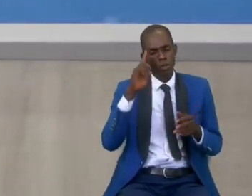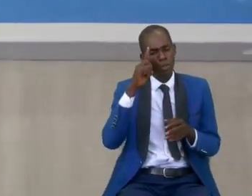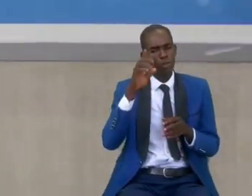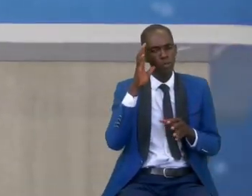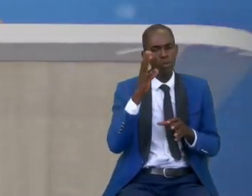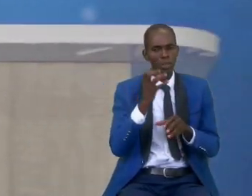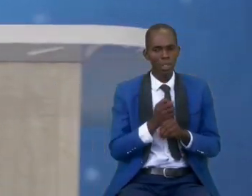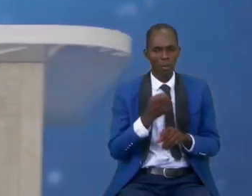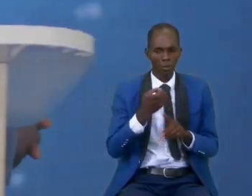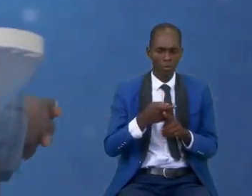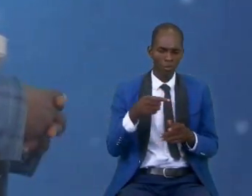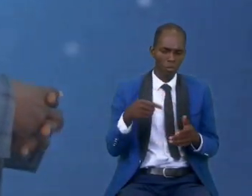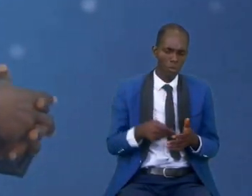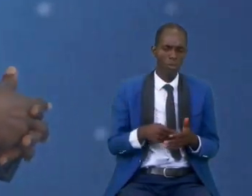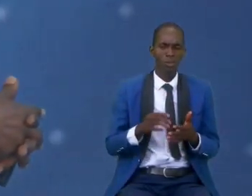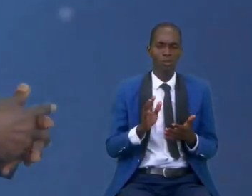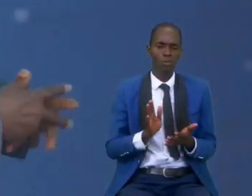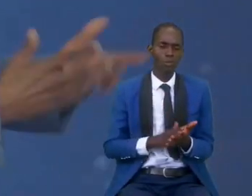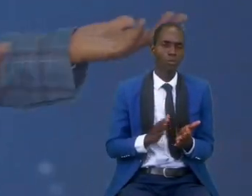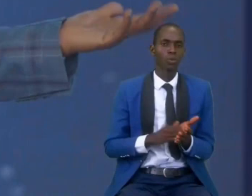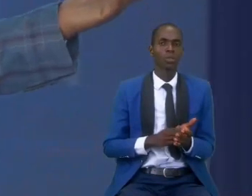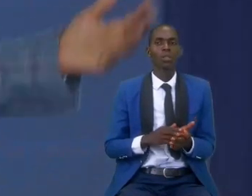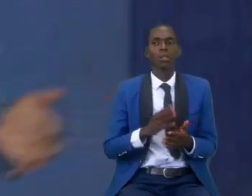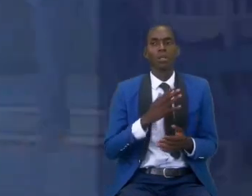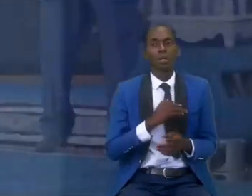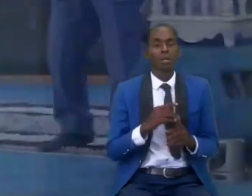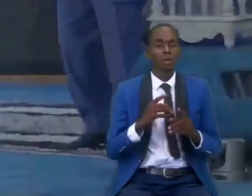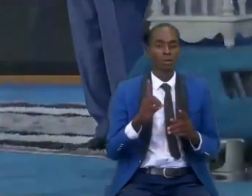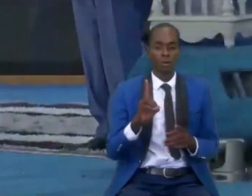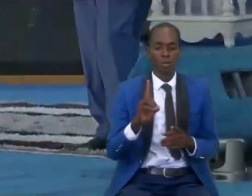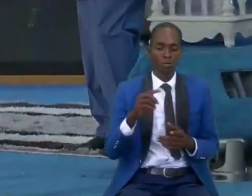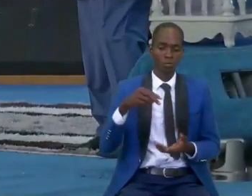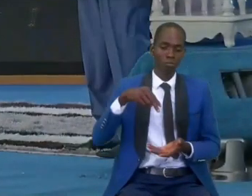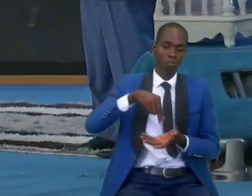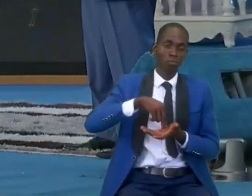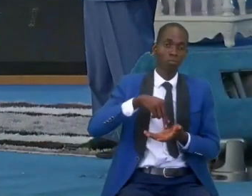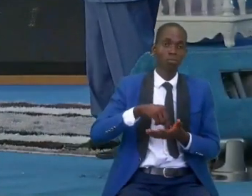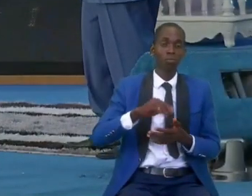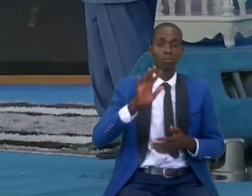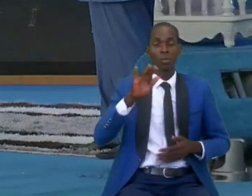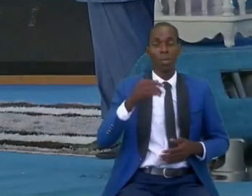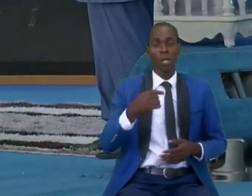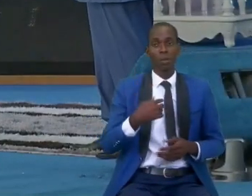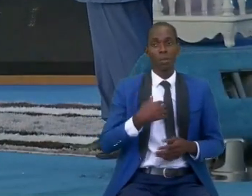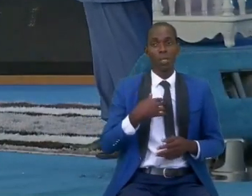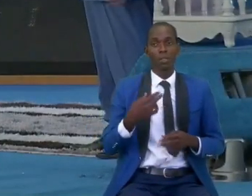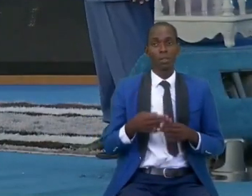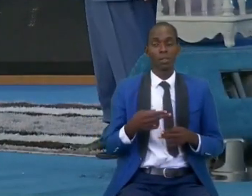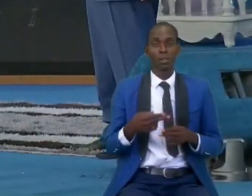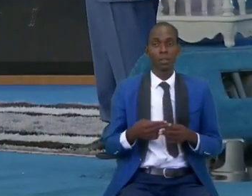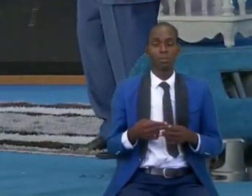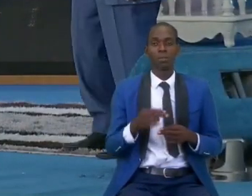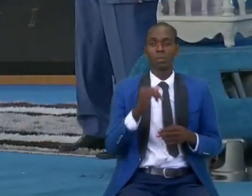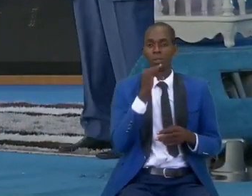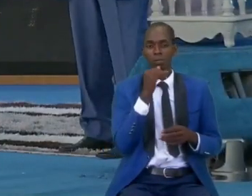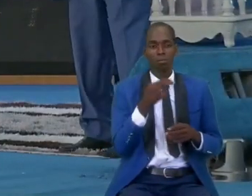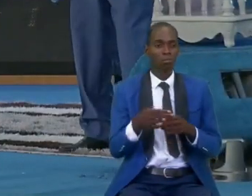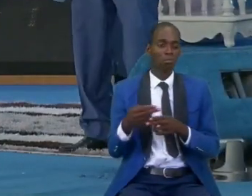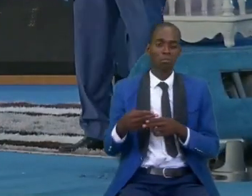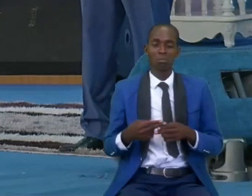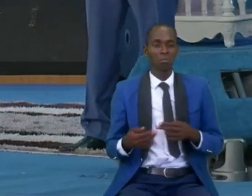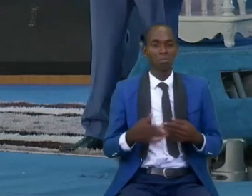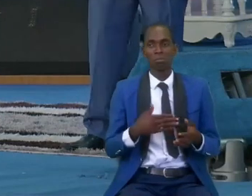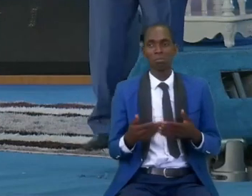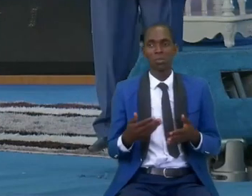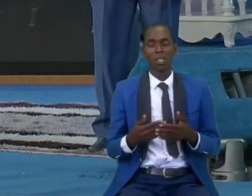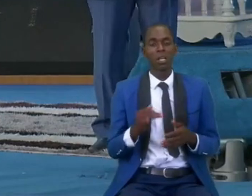them stood up and said, I am Jackie or whatever, and I came from here, from there, and